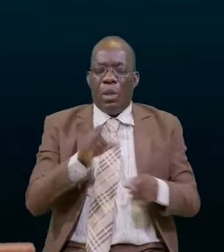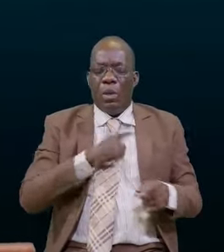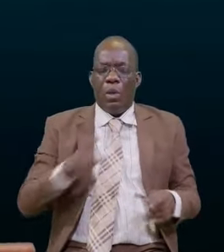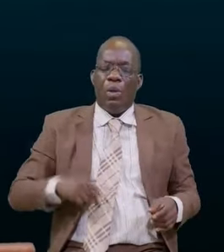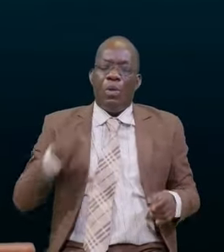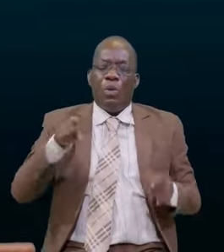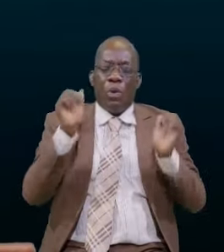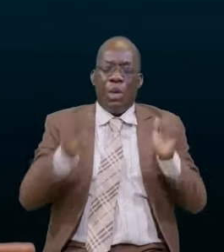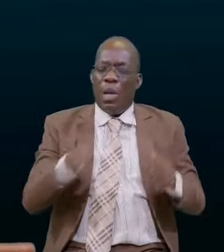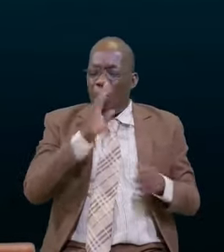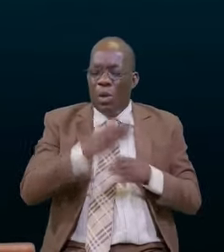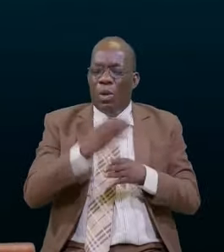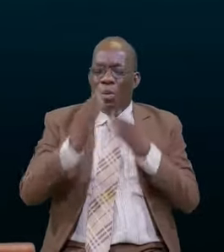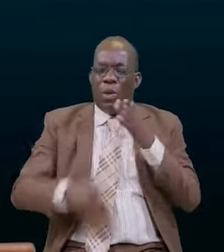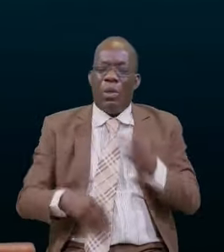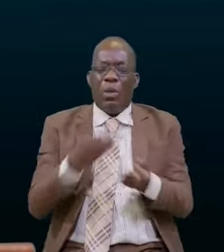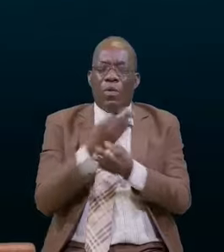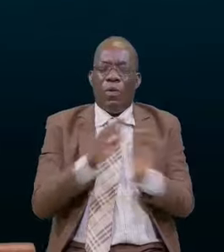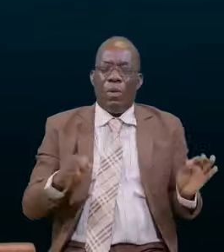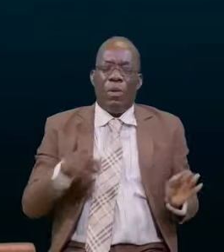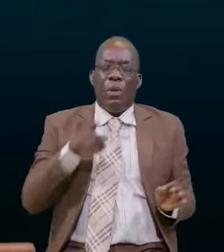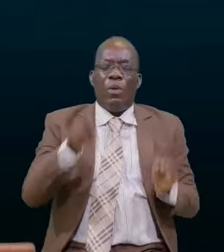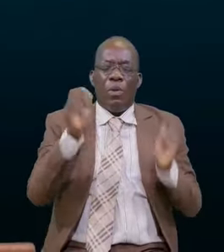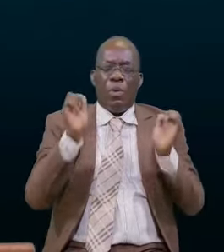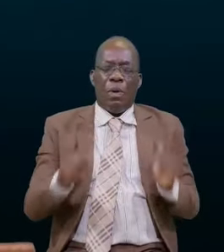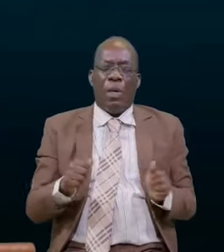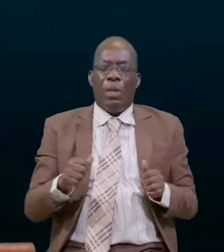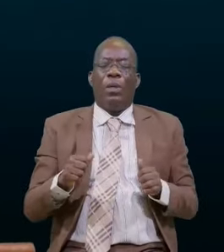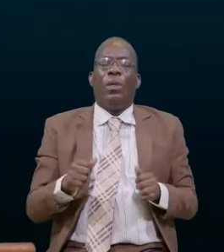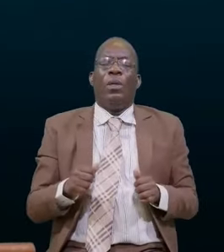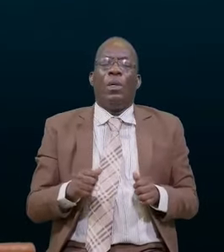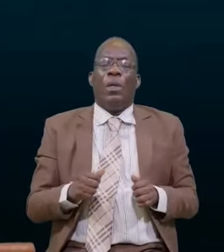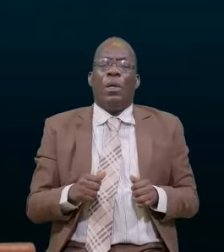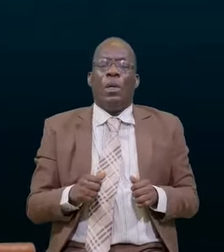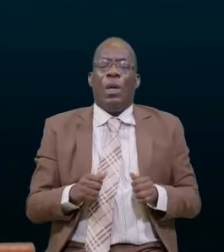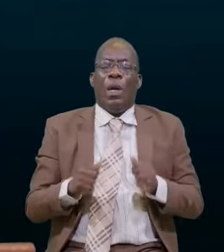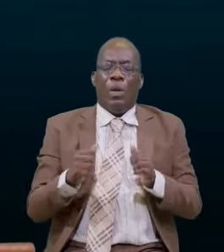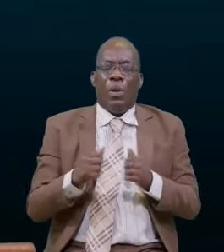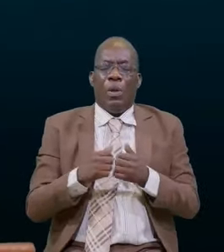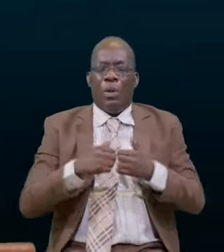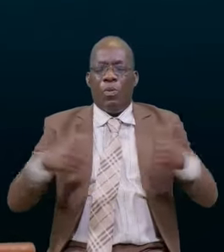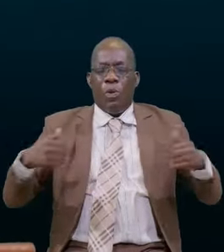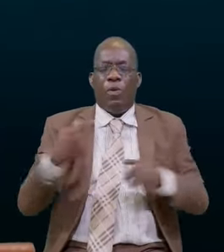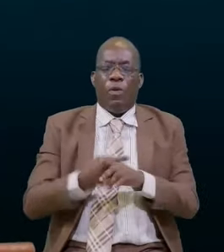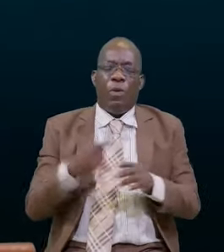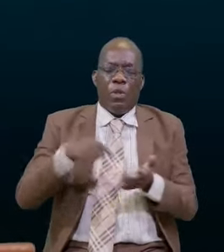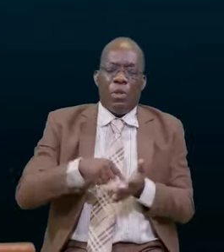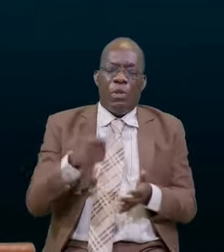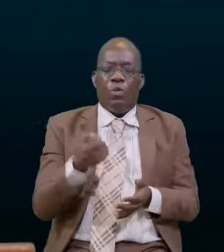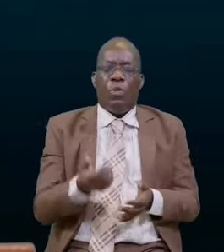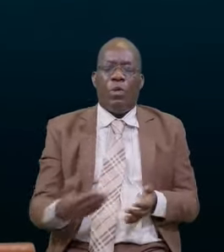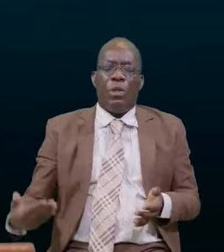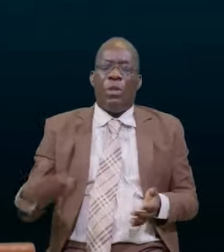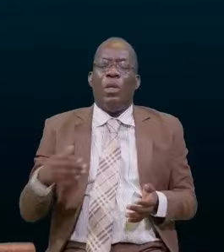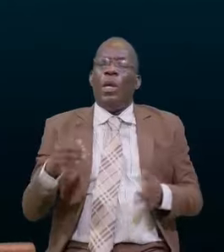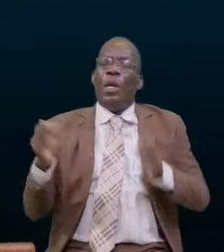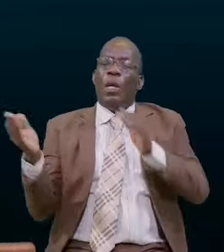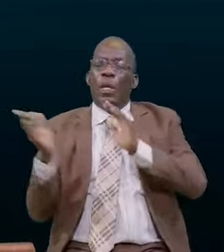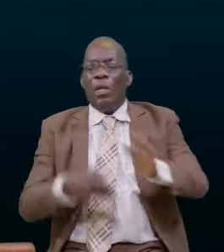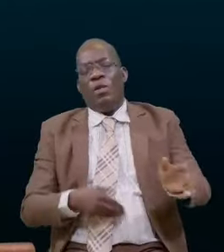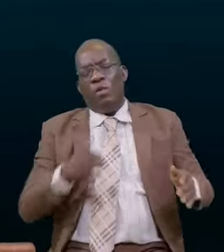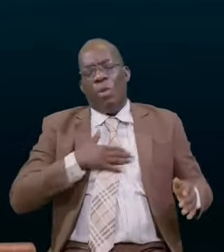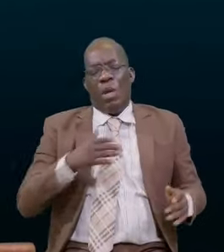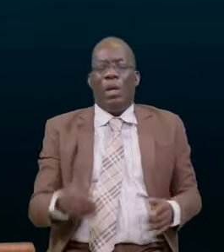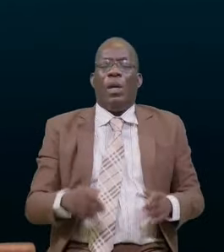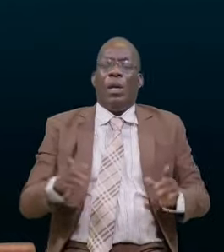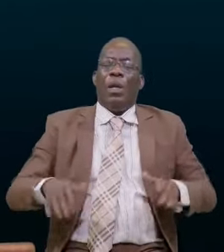completely free you can say to these little little foxes by the word of God get out of my life I don't want you anymore I want